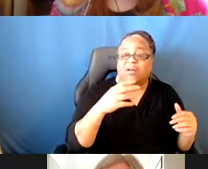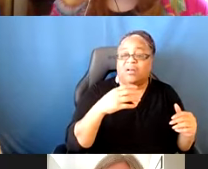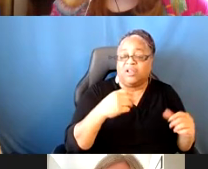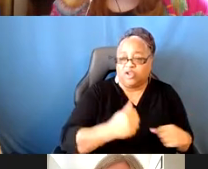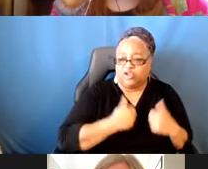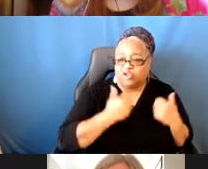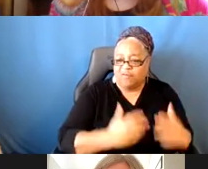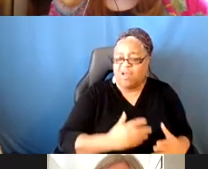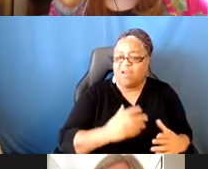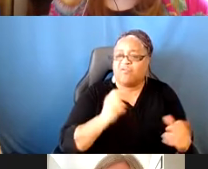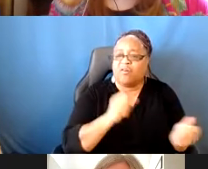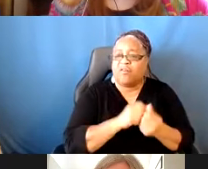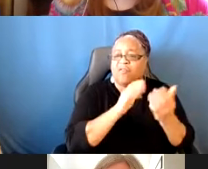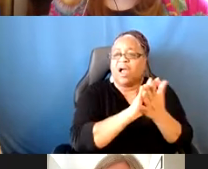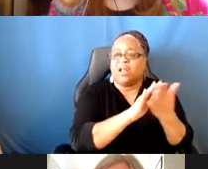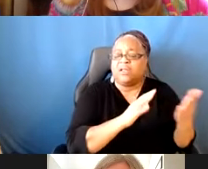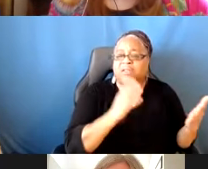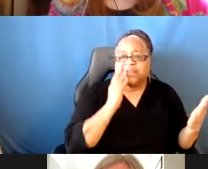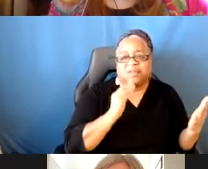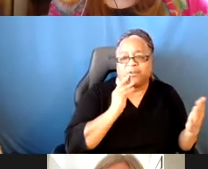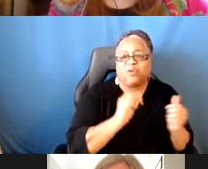violence shelters.